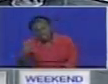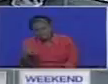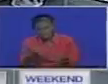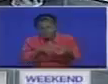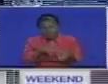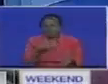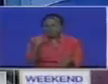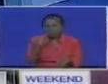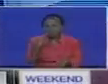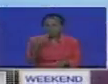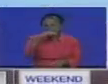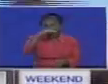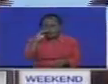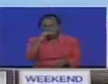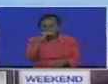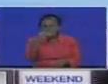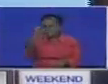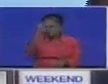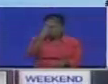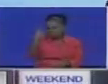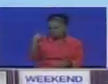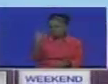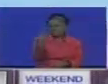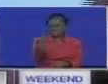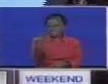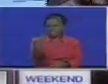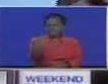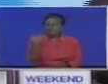Mudavadi, number three was William Ruto, and we know it. It's only